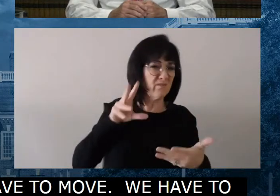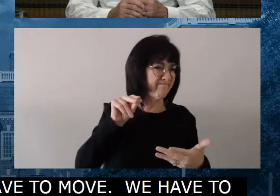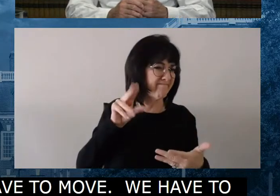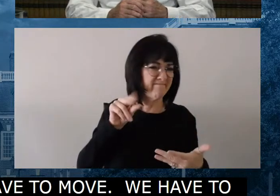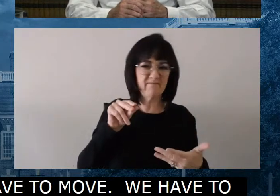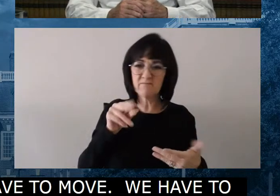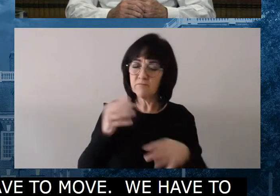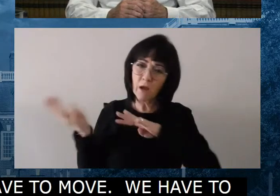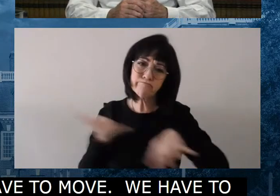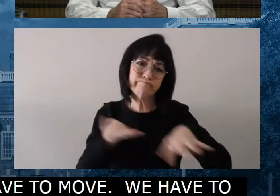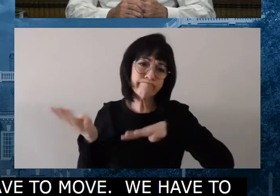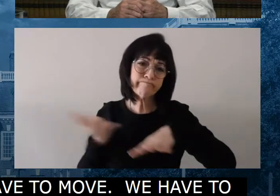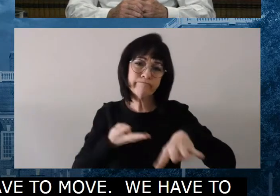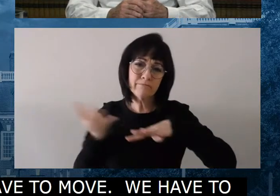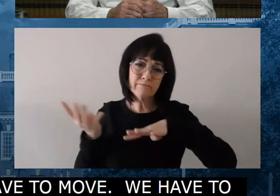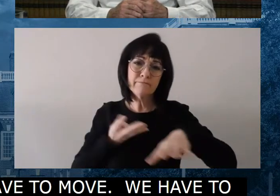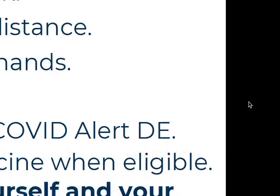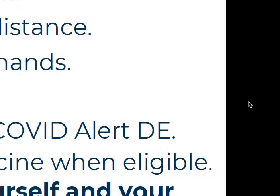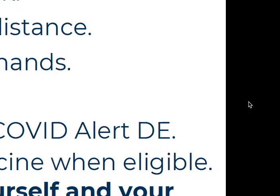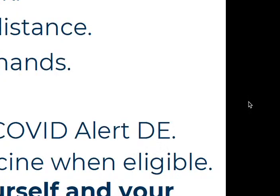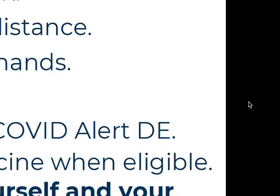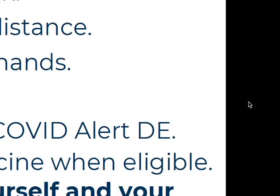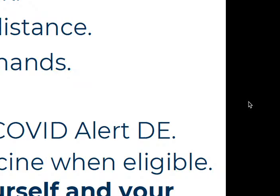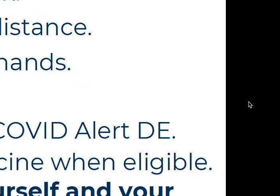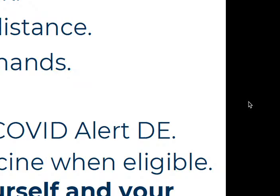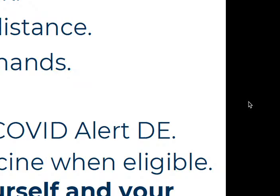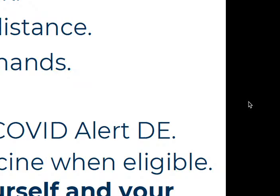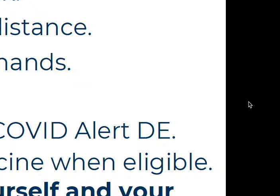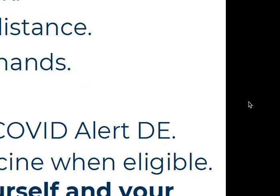to fill other